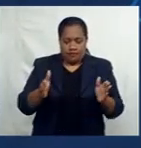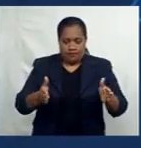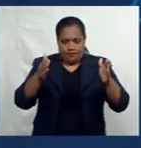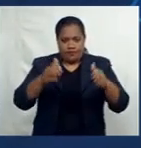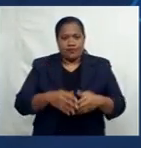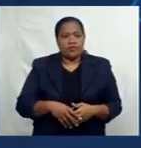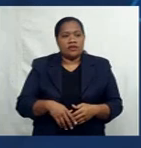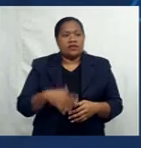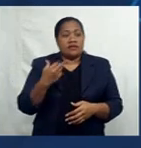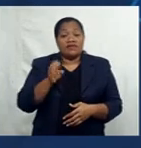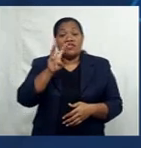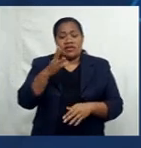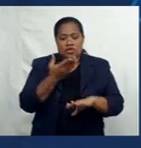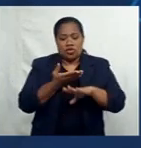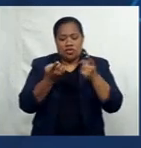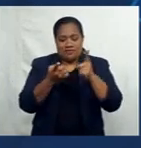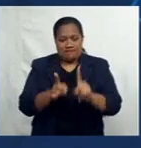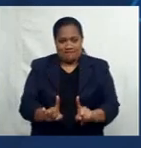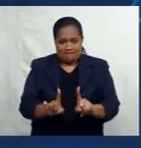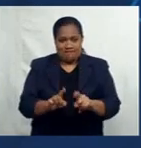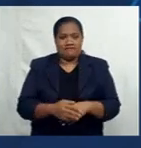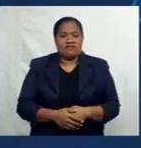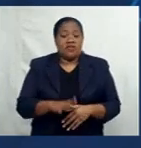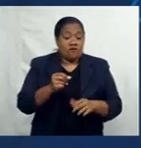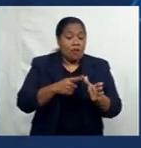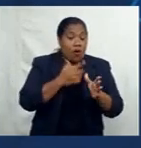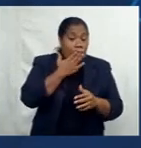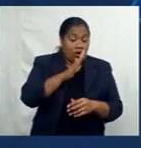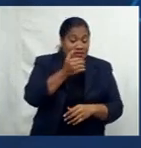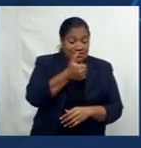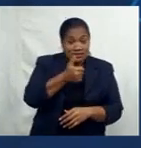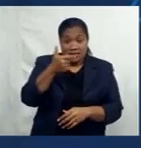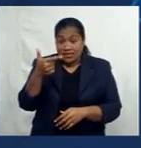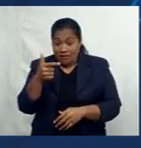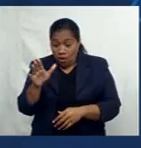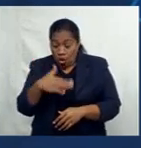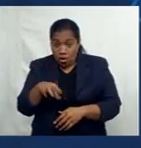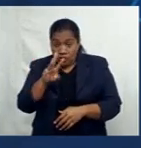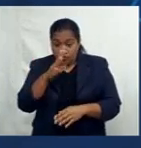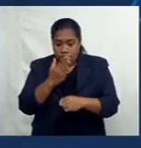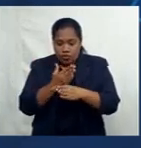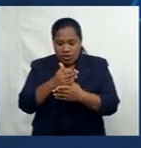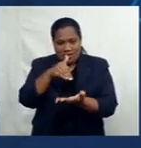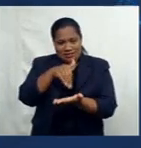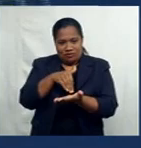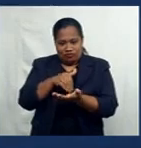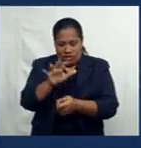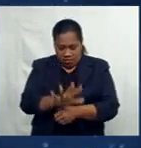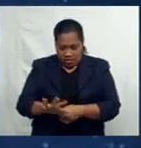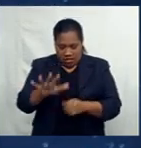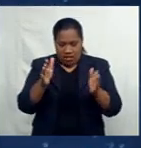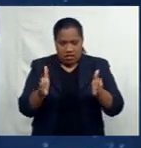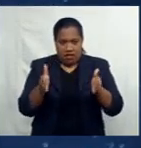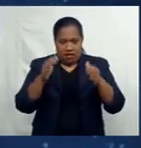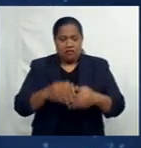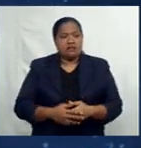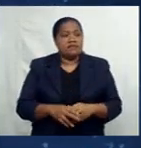COVID-19 deaths between August 6th and 7th. All three were in the Central Division. Fiji has